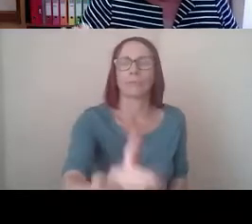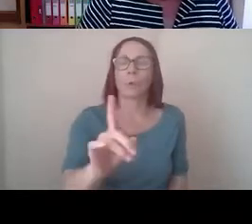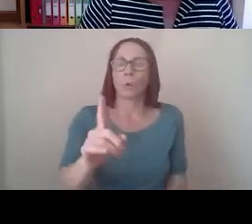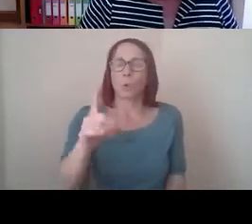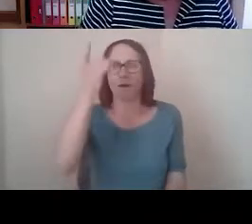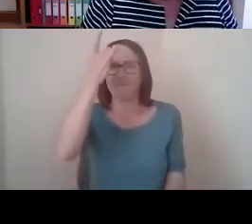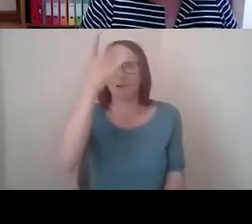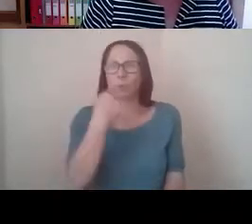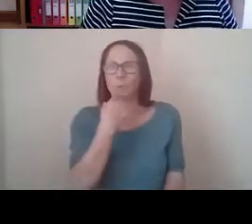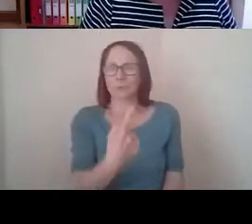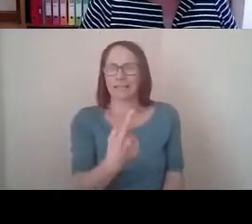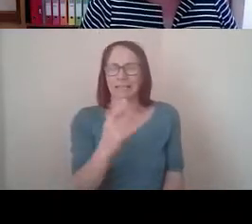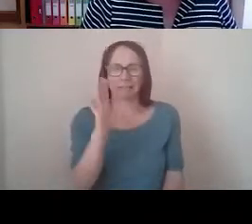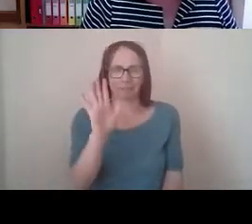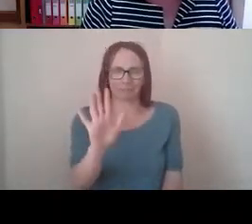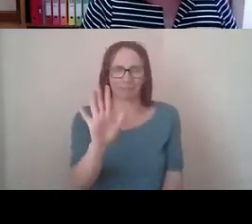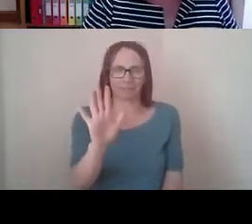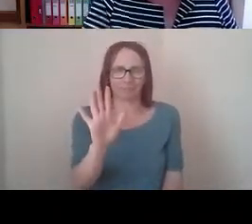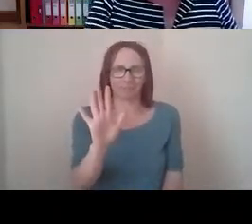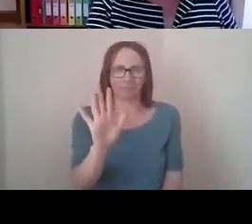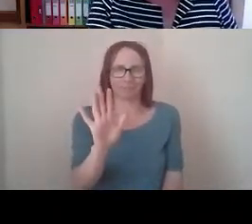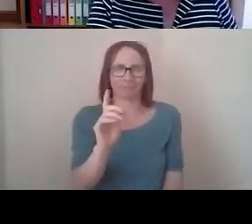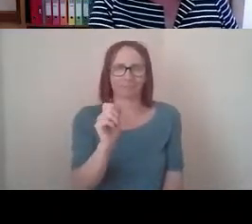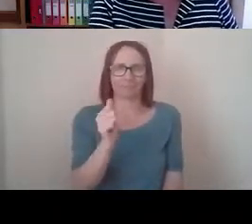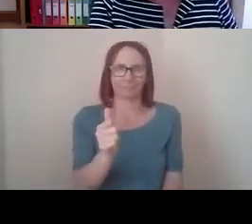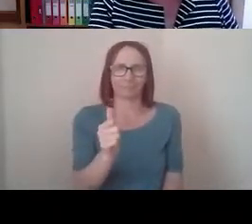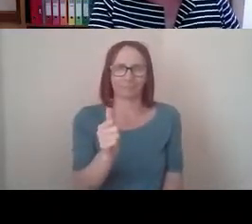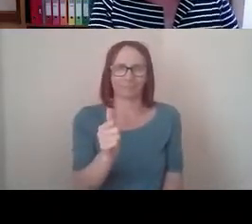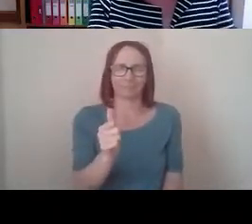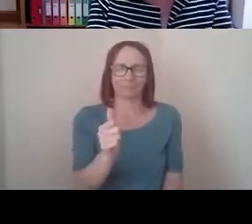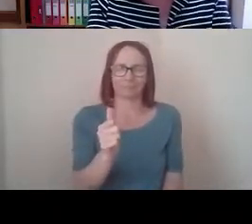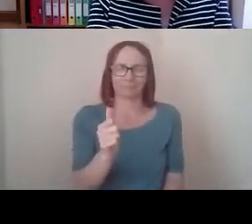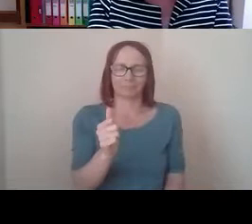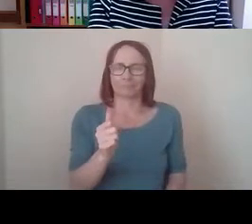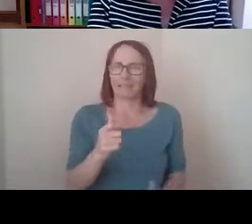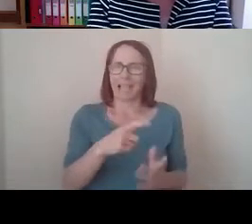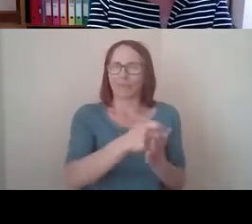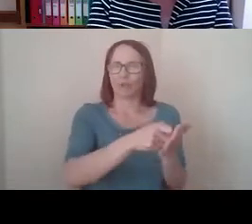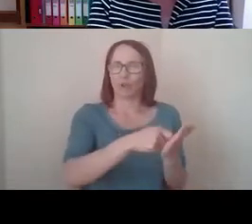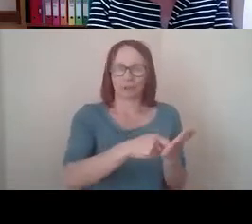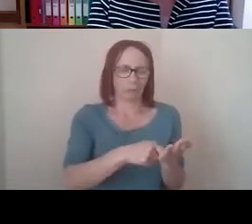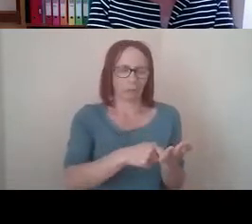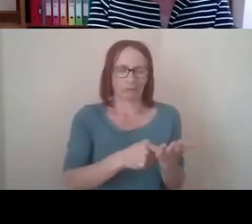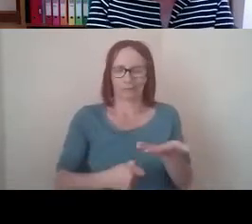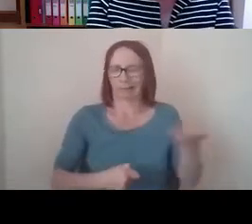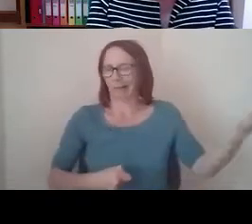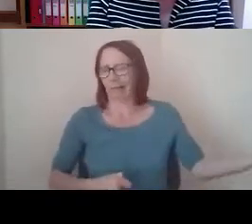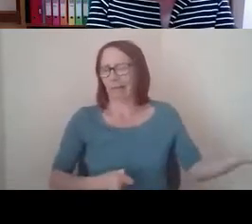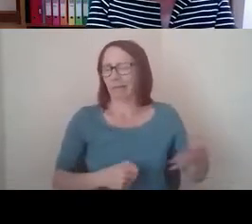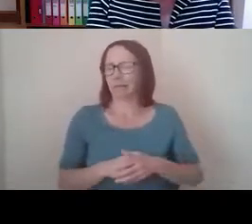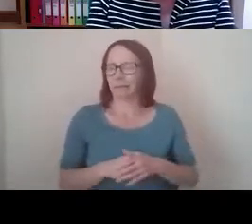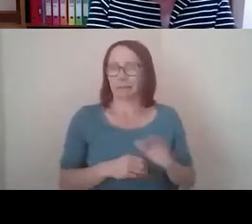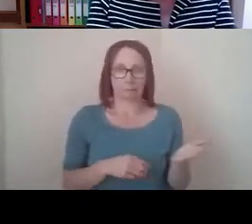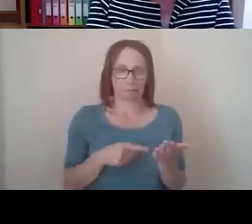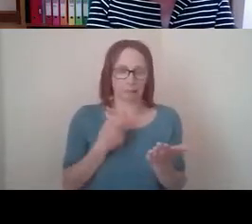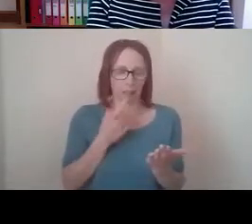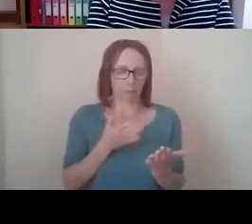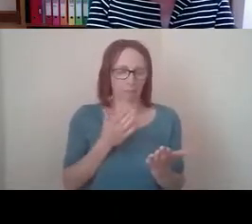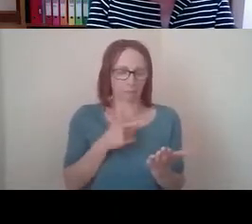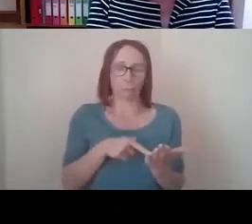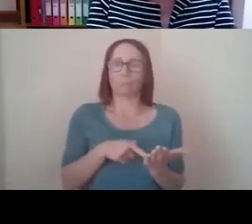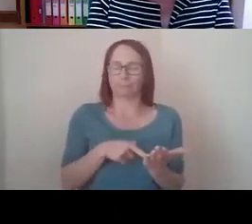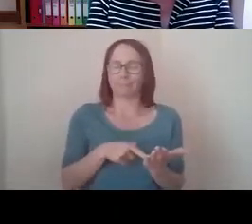say. Yes, so sorry, I have written things and now I've looked at it. So if you